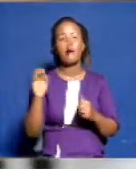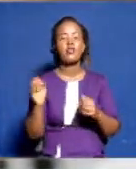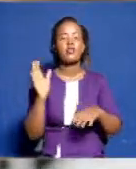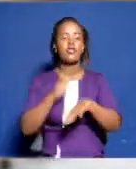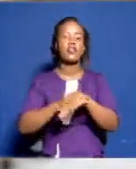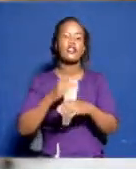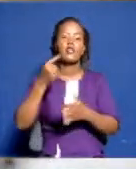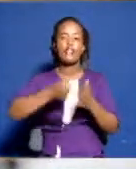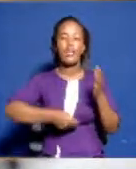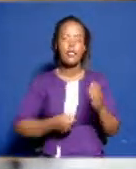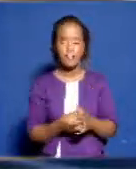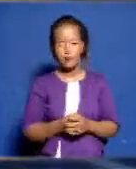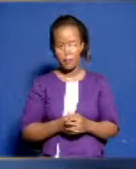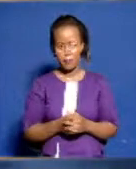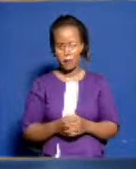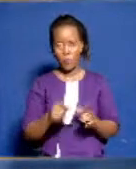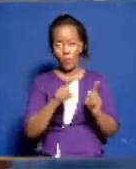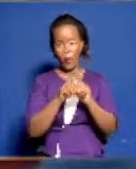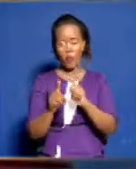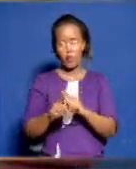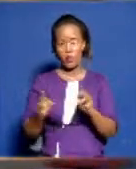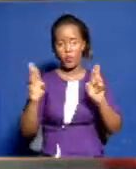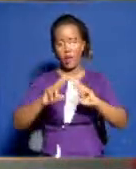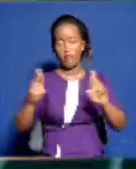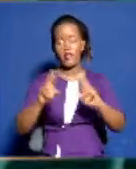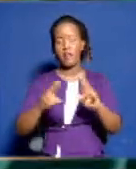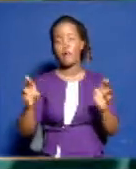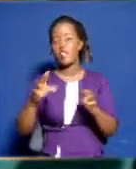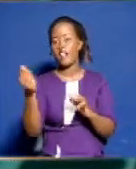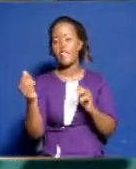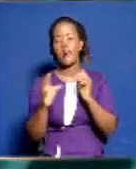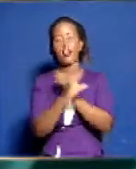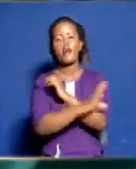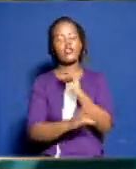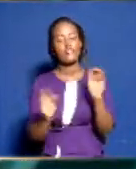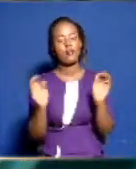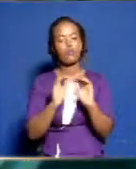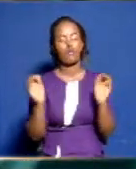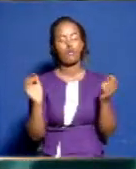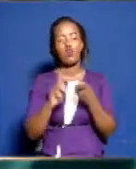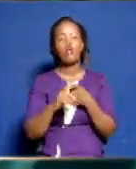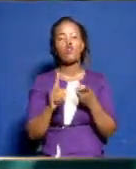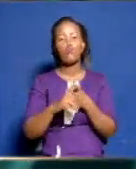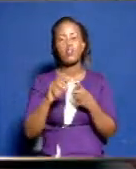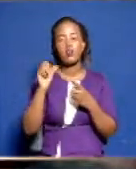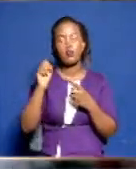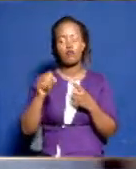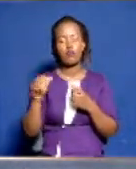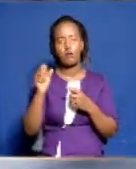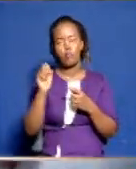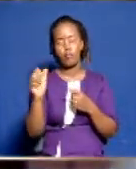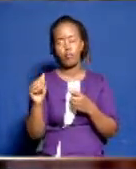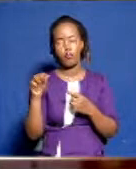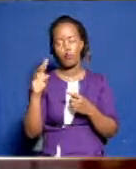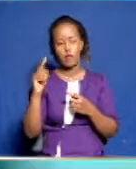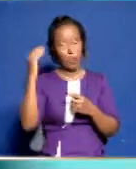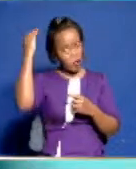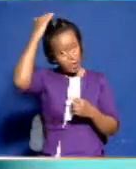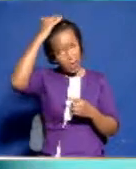The function will also not be available in several other countries, including Saudi Arabia and Belarus.